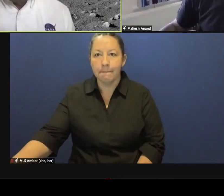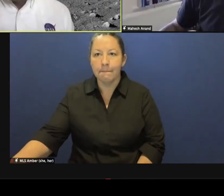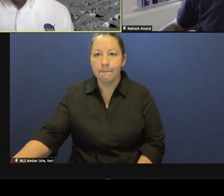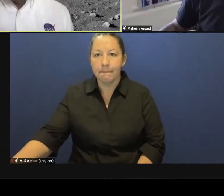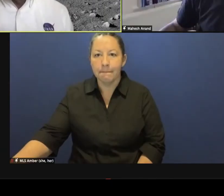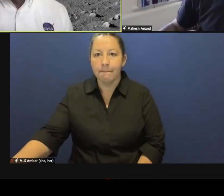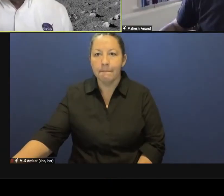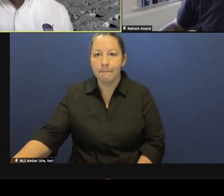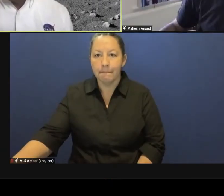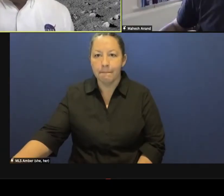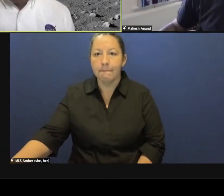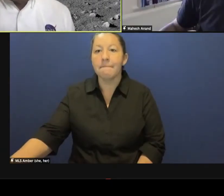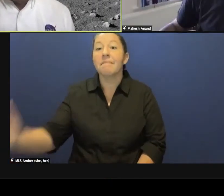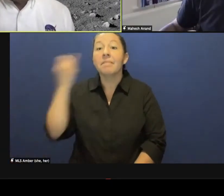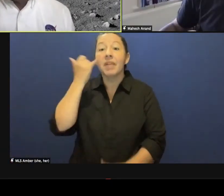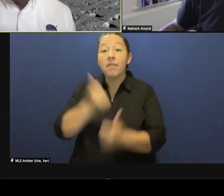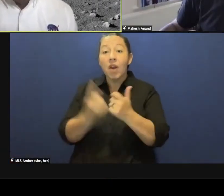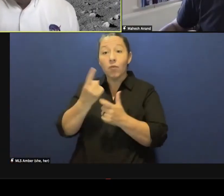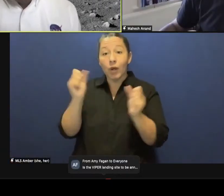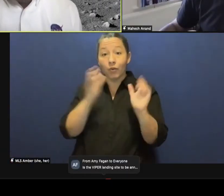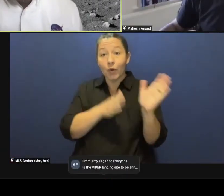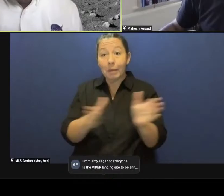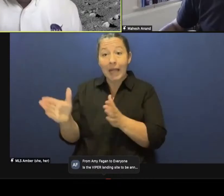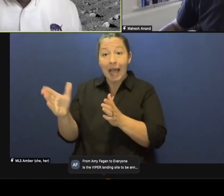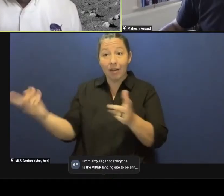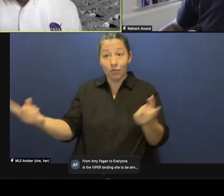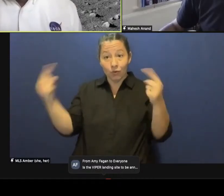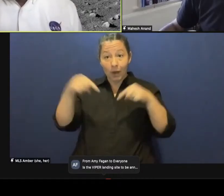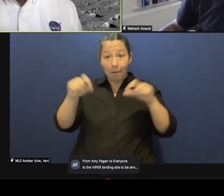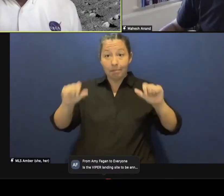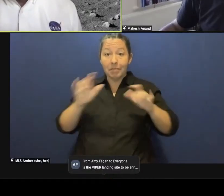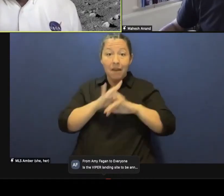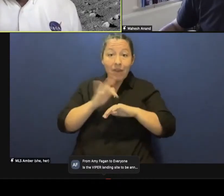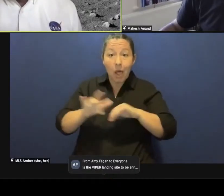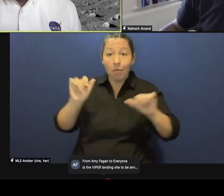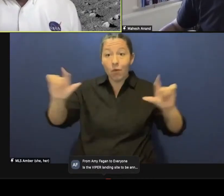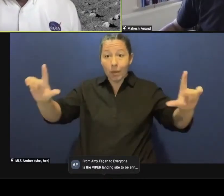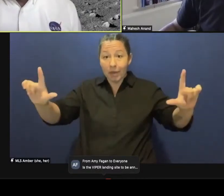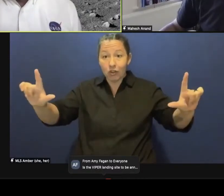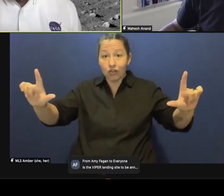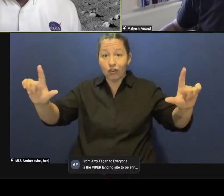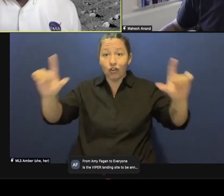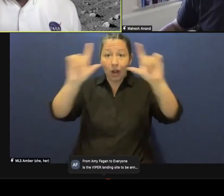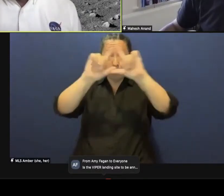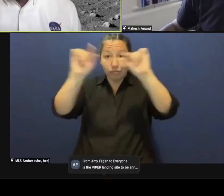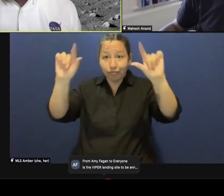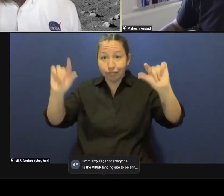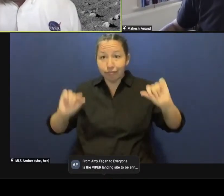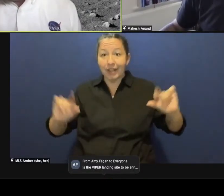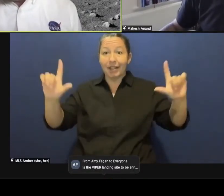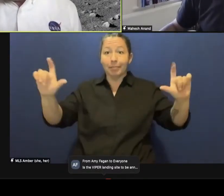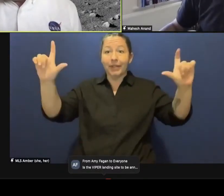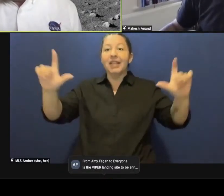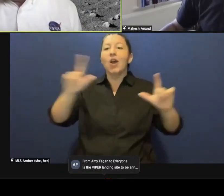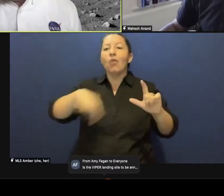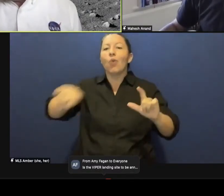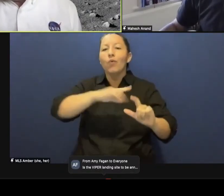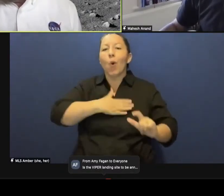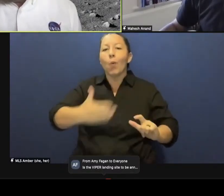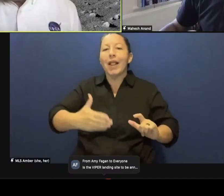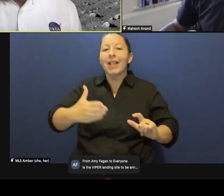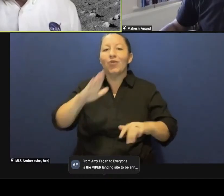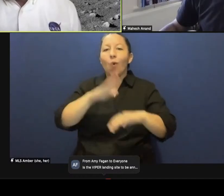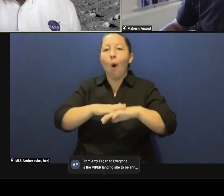could plan to be around, and those who are willing to turn your video on at that